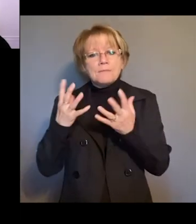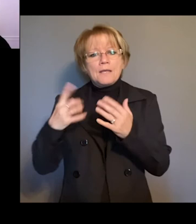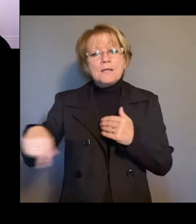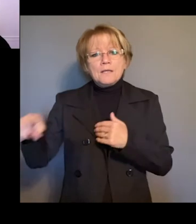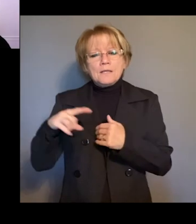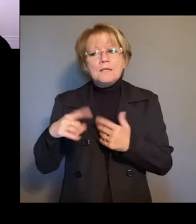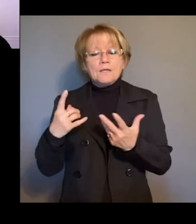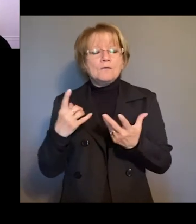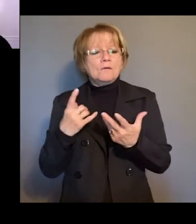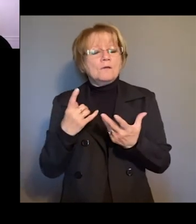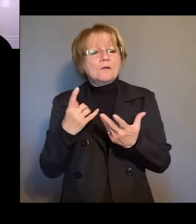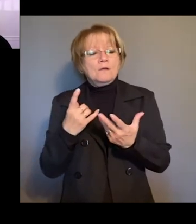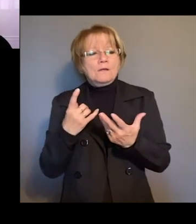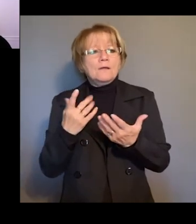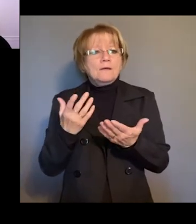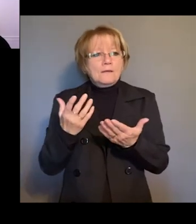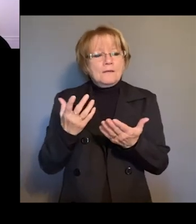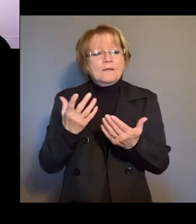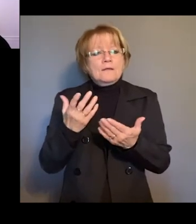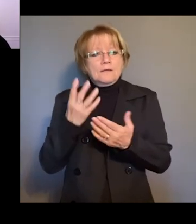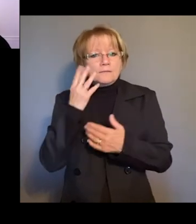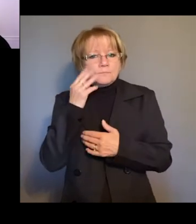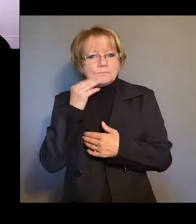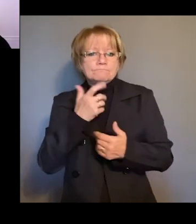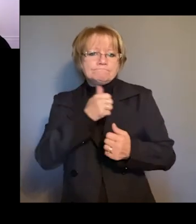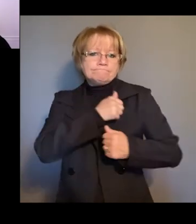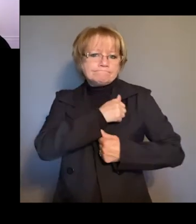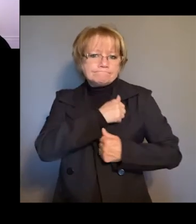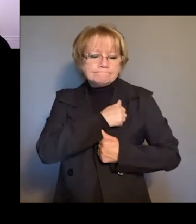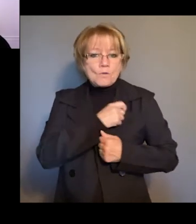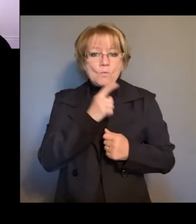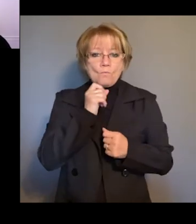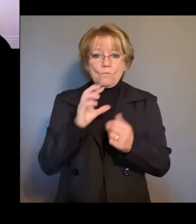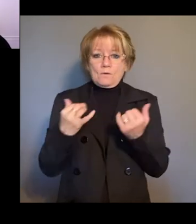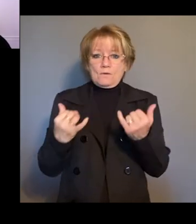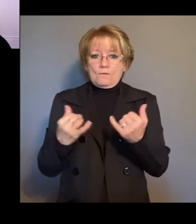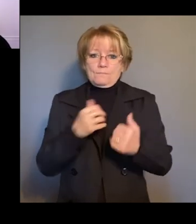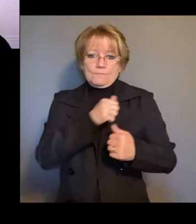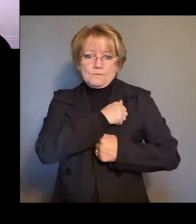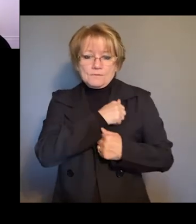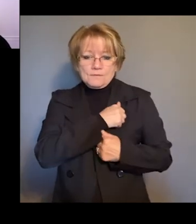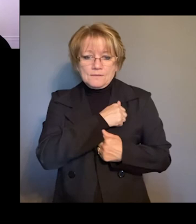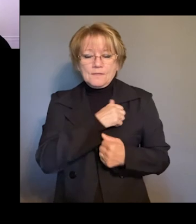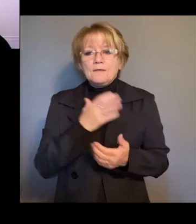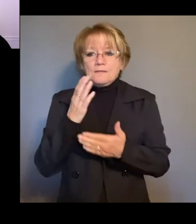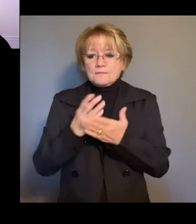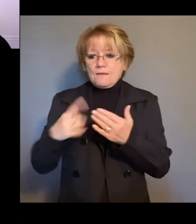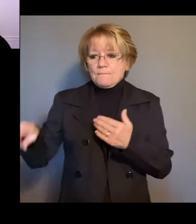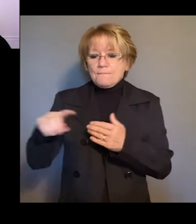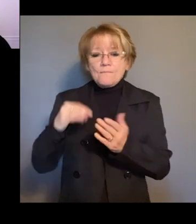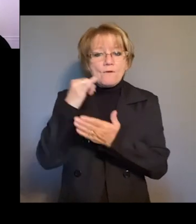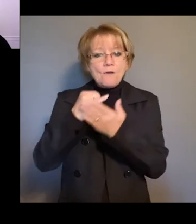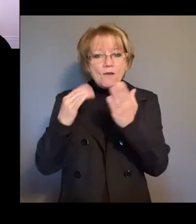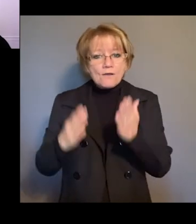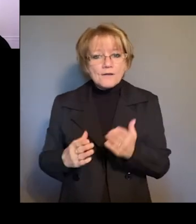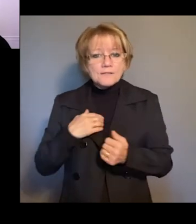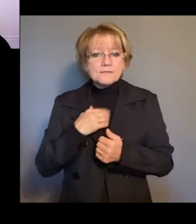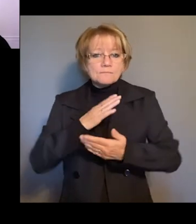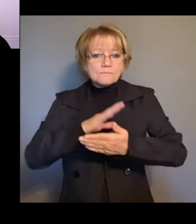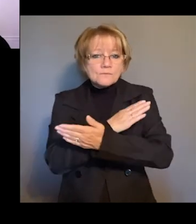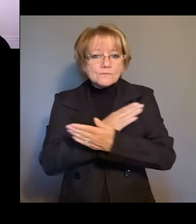well-versed. Some of them are military, currently in the military. Some are artists,